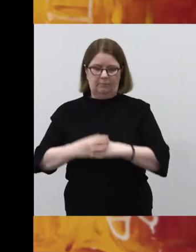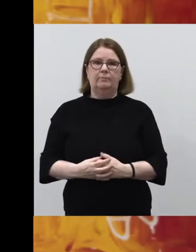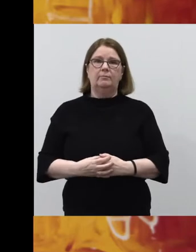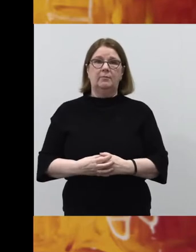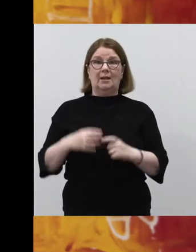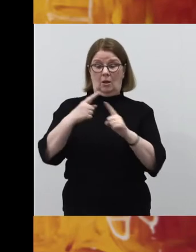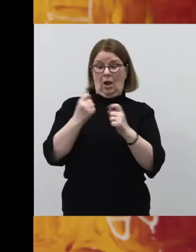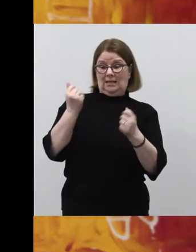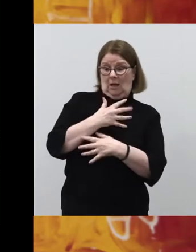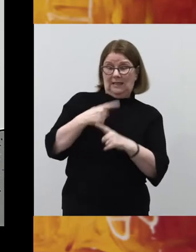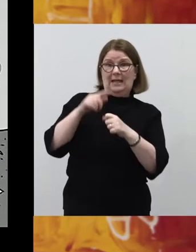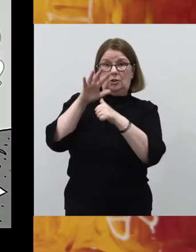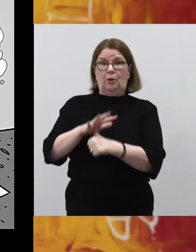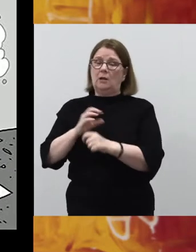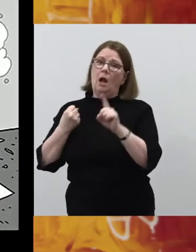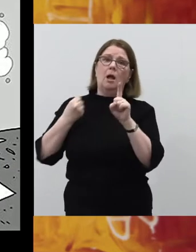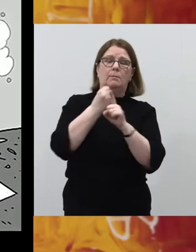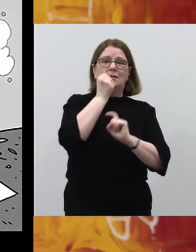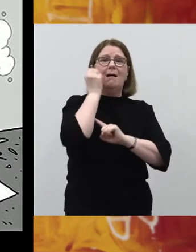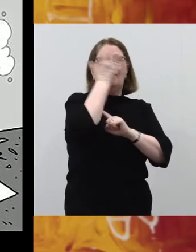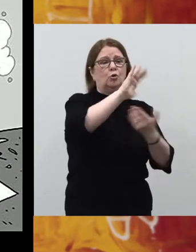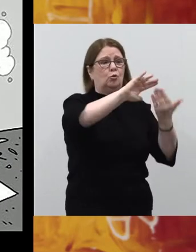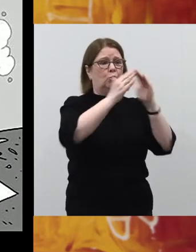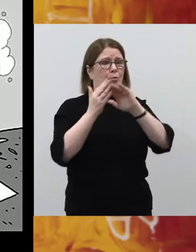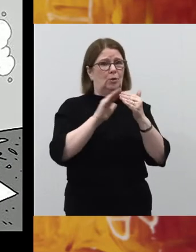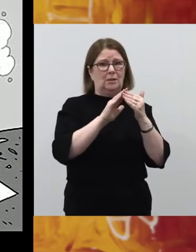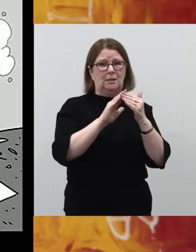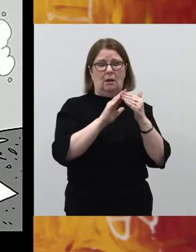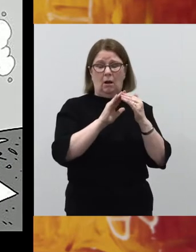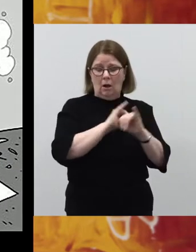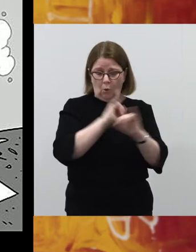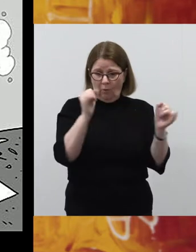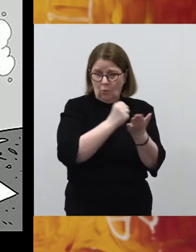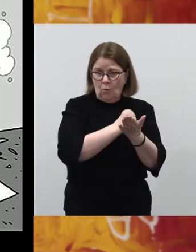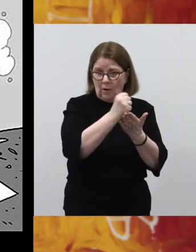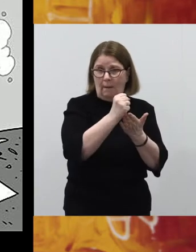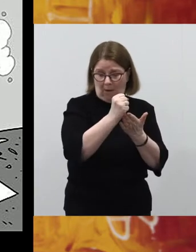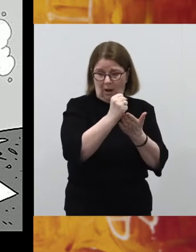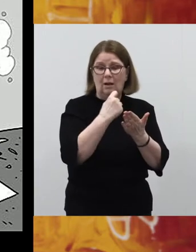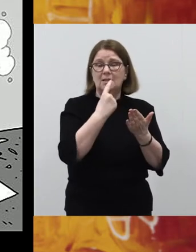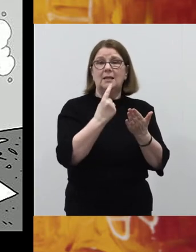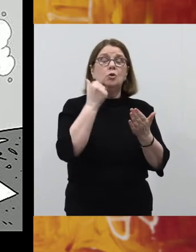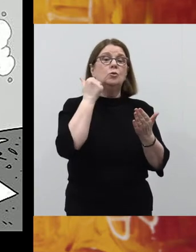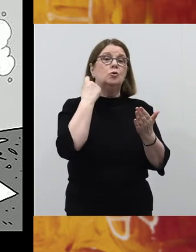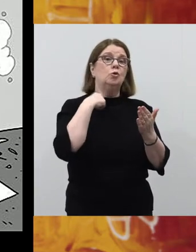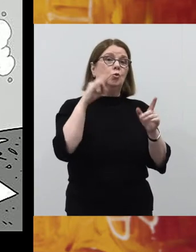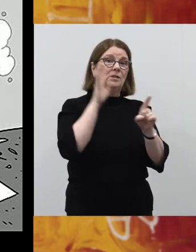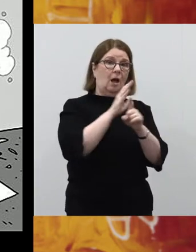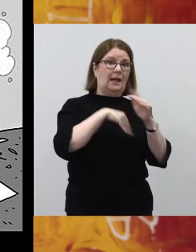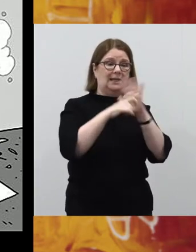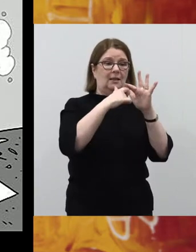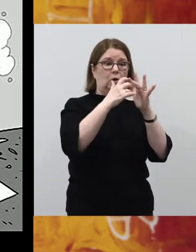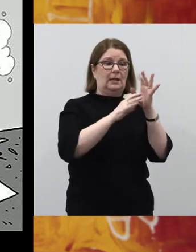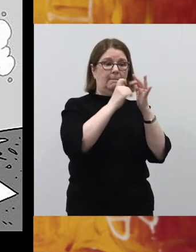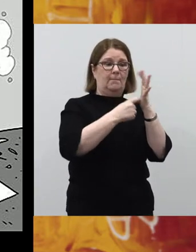promoting mental health, such as the arts to foster better learning in primary and high schools, which brings the additional benefit of also